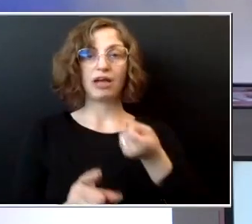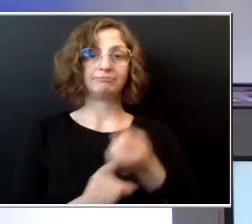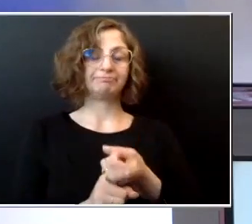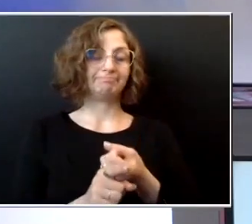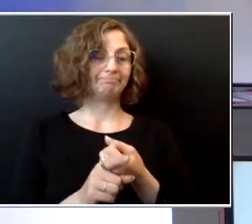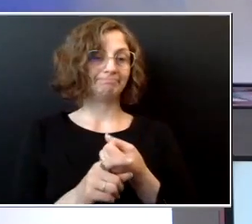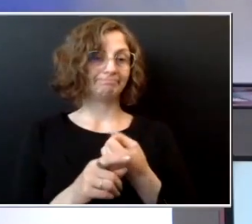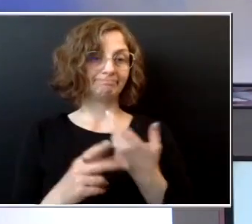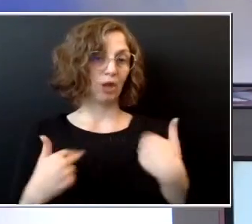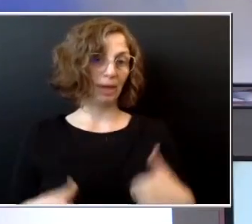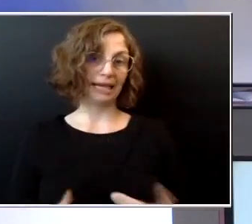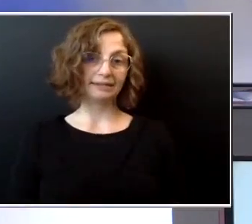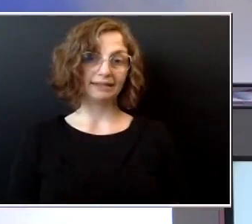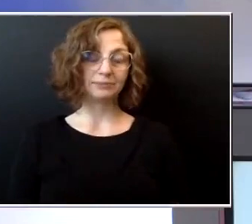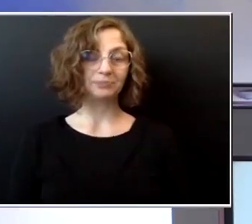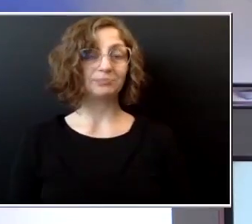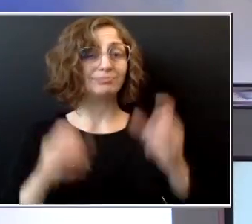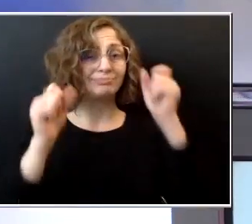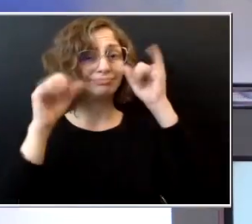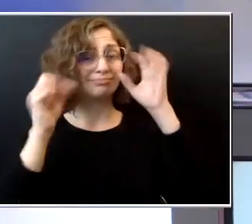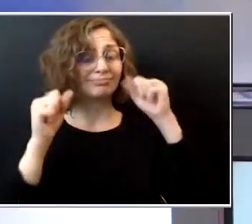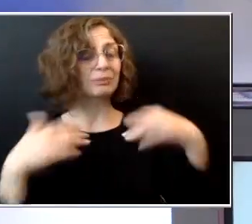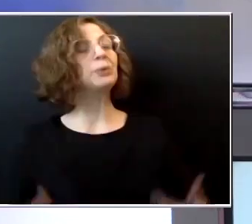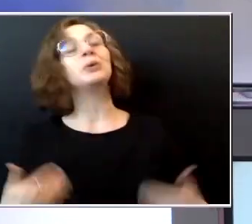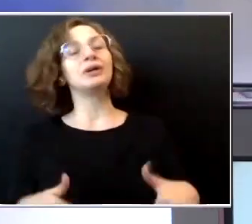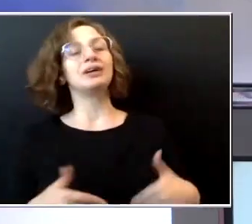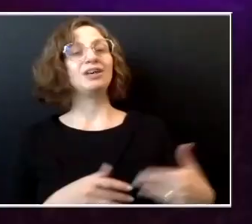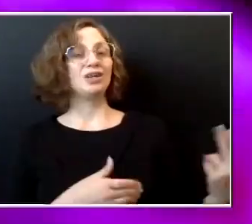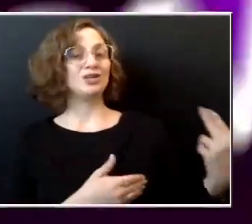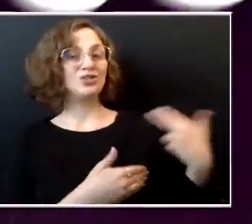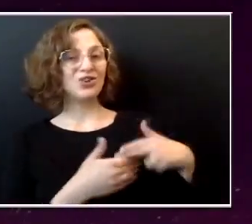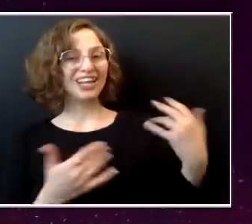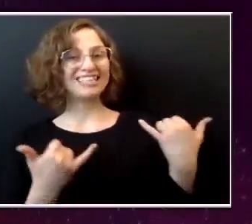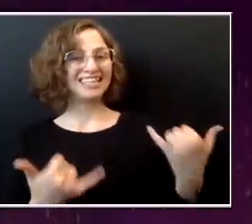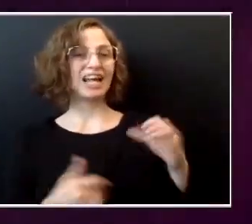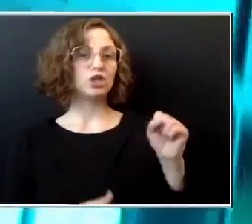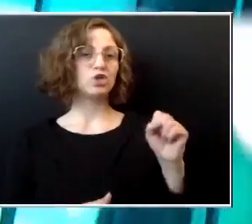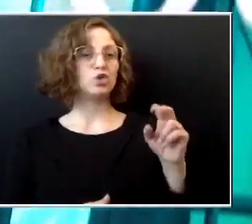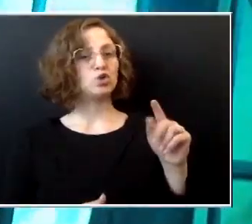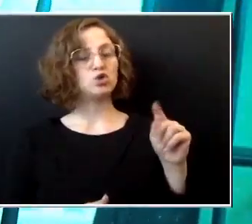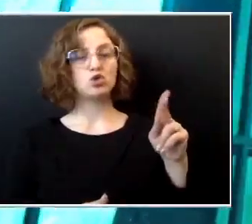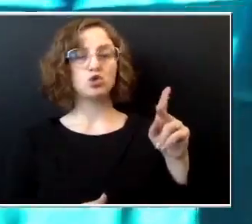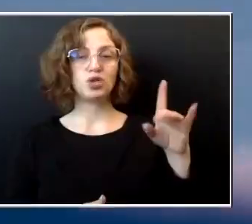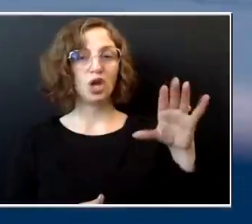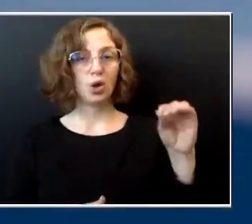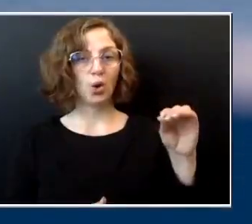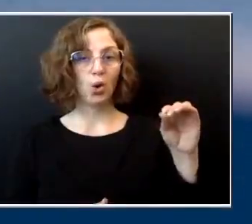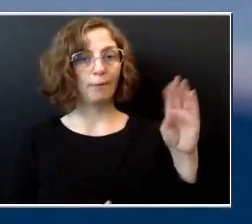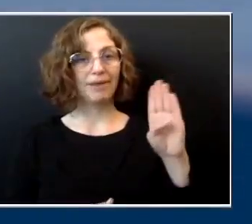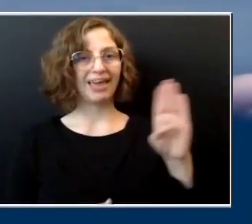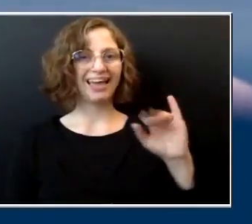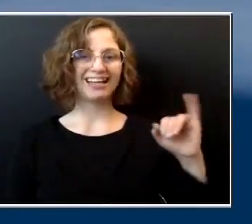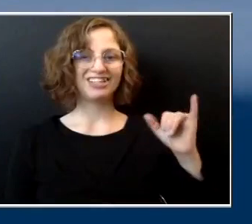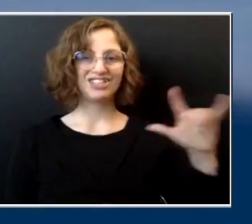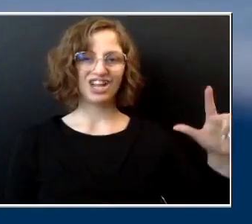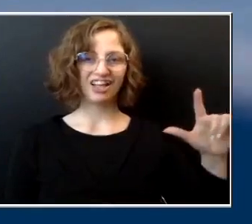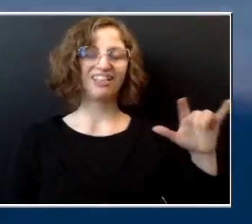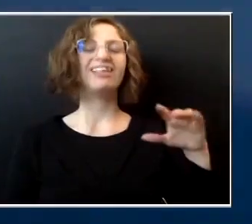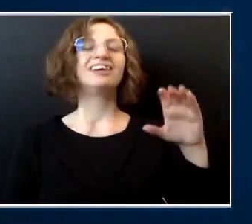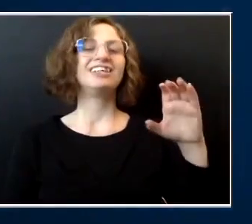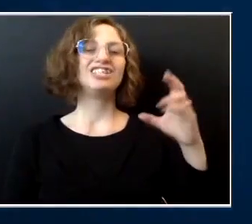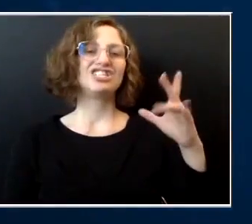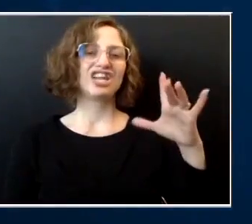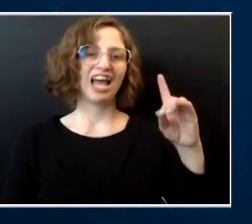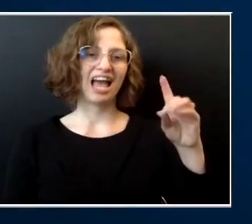it? Well, sitting in our studio, or in Studio B, is Jill Chadwick, who's in for Lexus today. But Jill, this is like old times 4 years